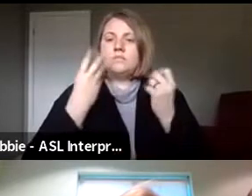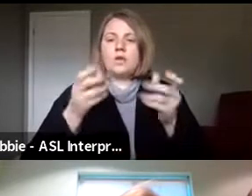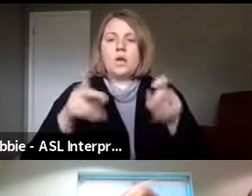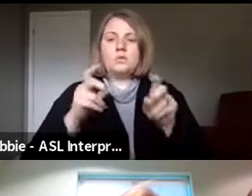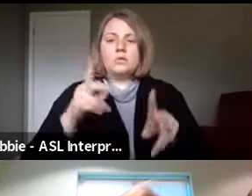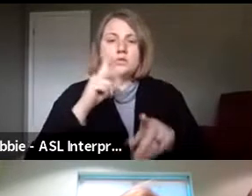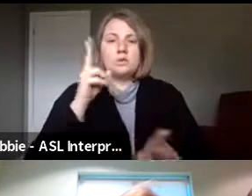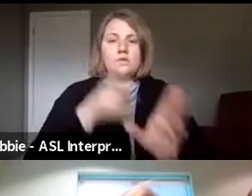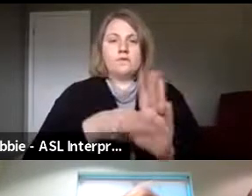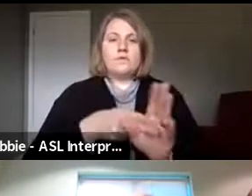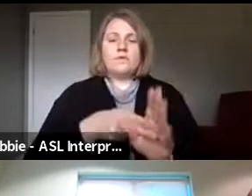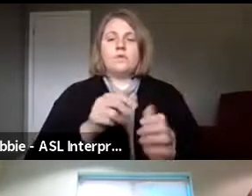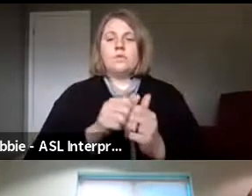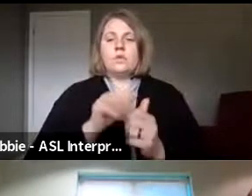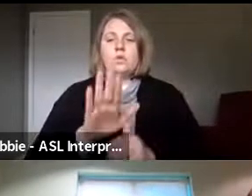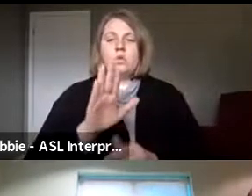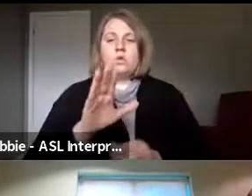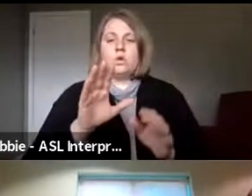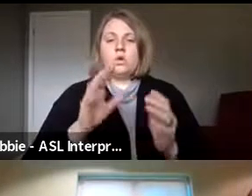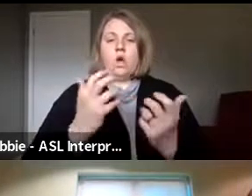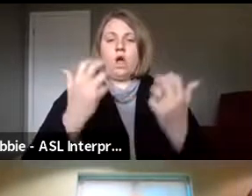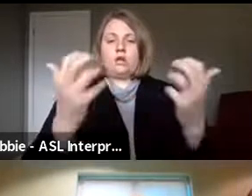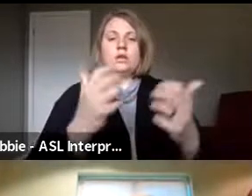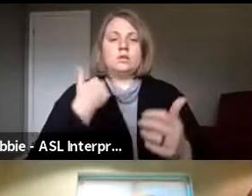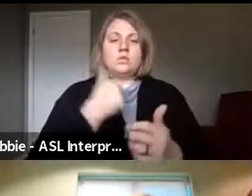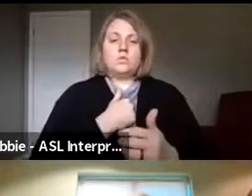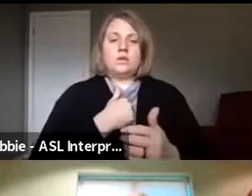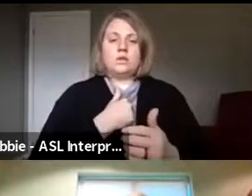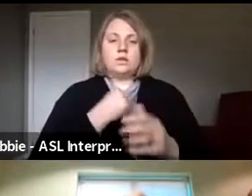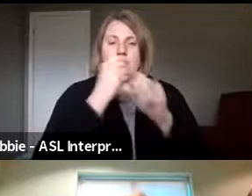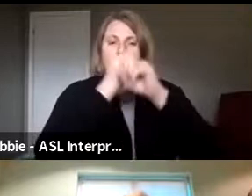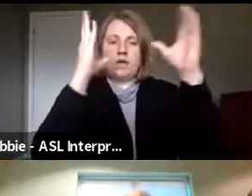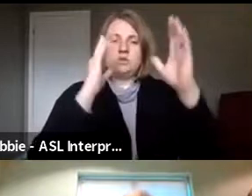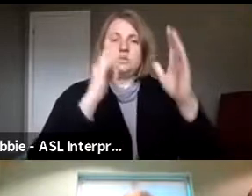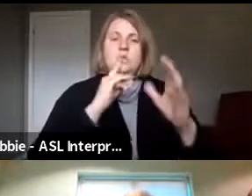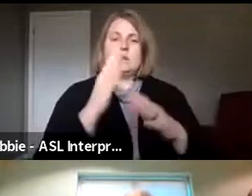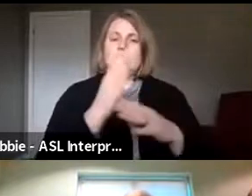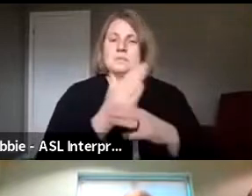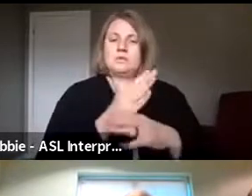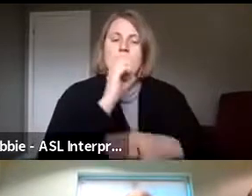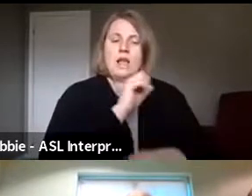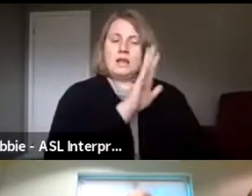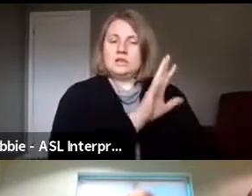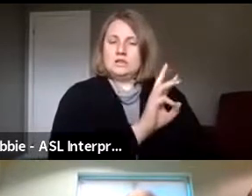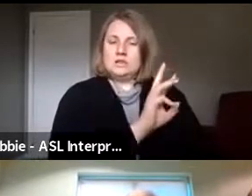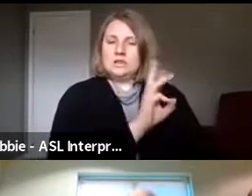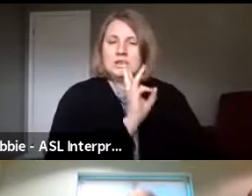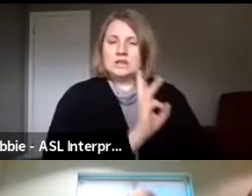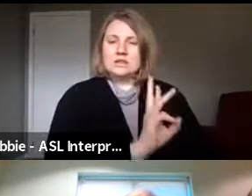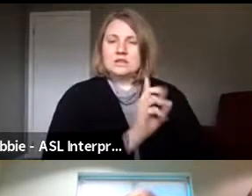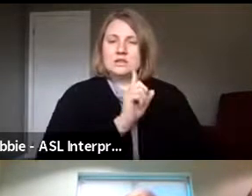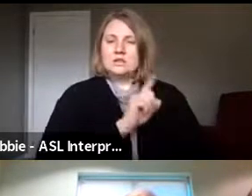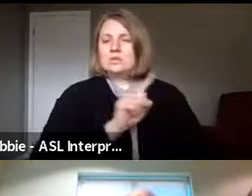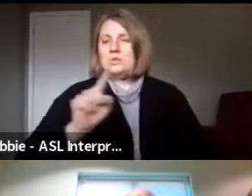for you to engage with your audience, which we imagine will be somewhere between the ages of 6 and